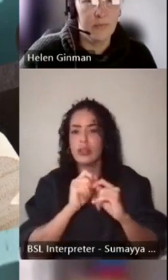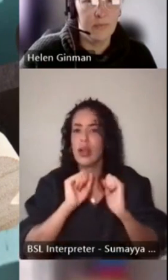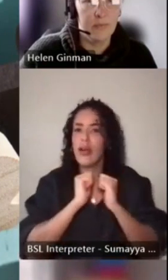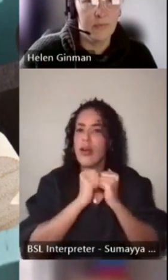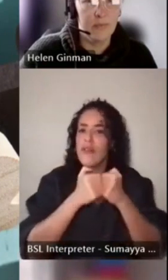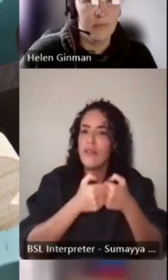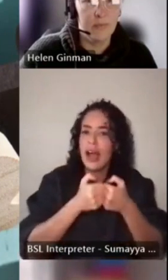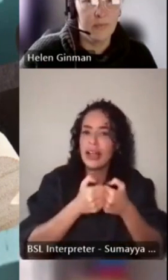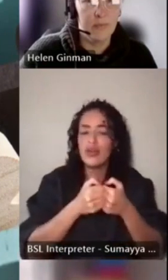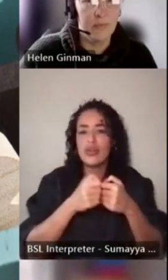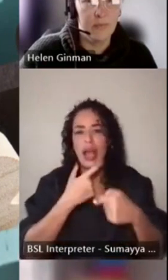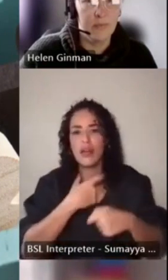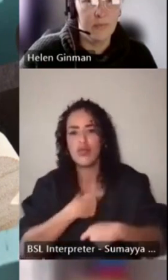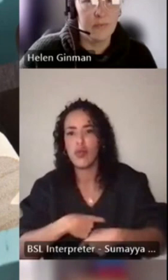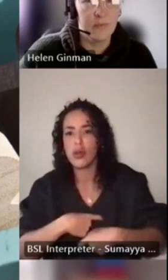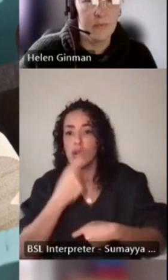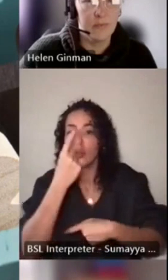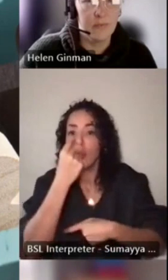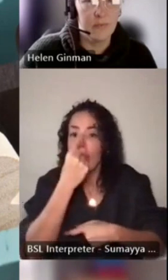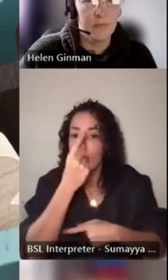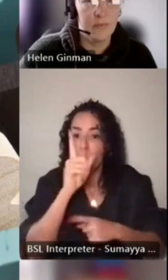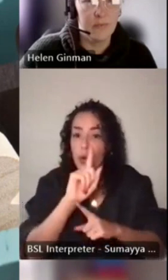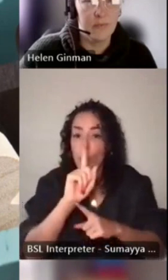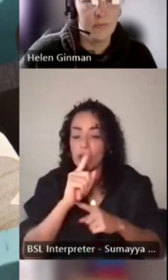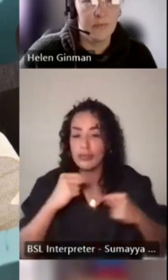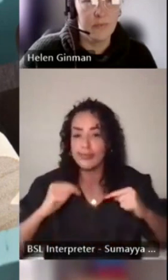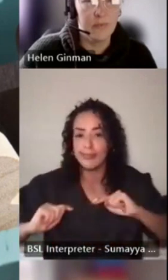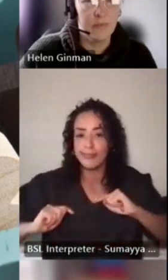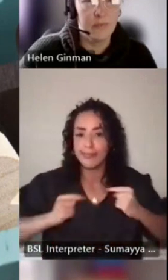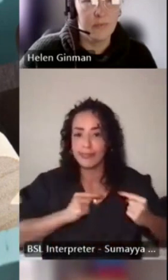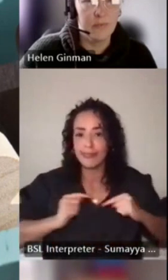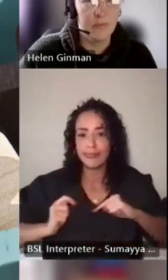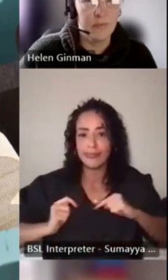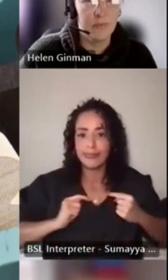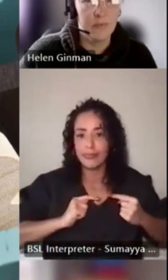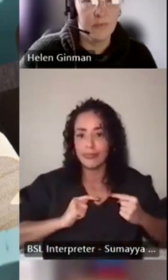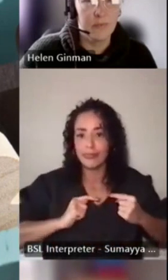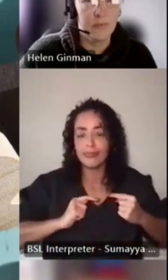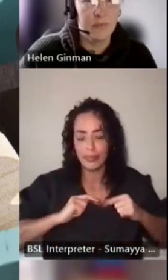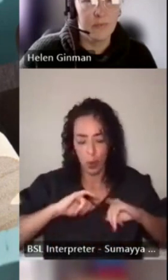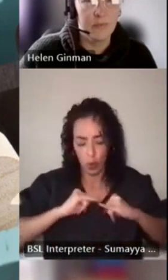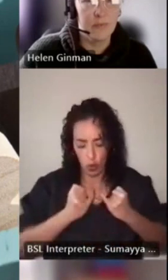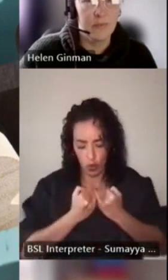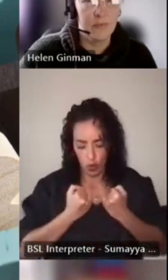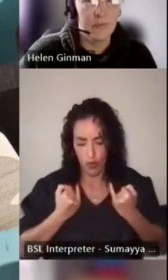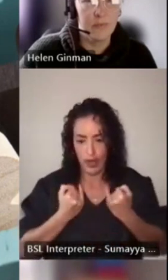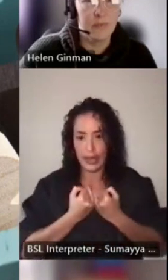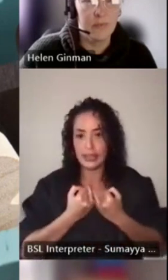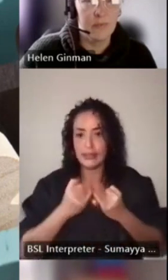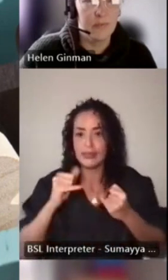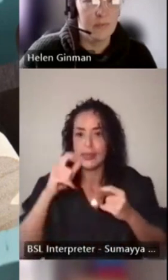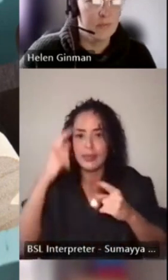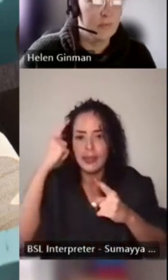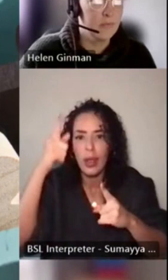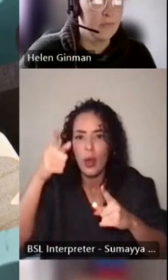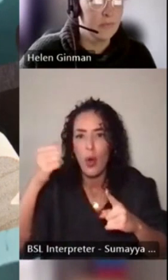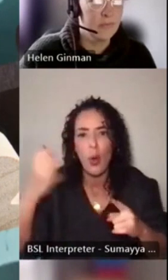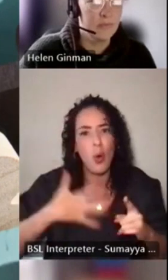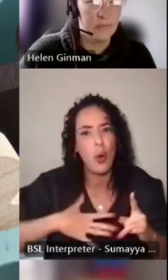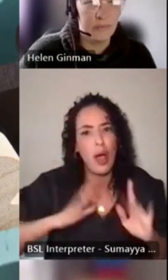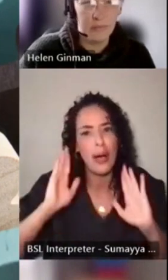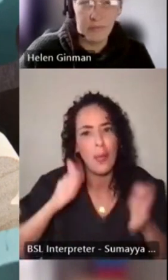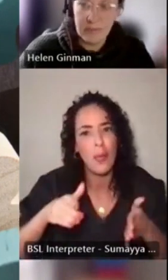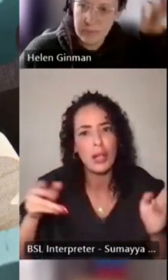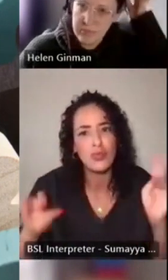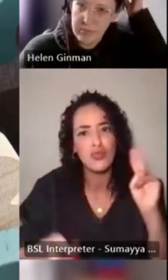So this might be a conflict within us. So we might think, oh, I'd like to cut down on the amount of chocolate that I want to